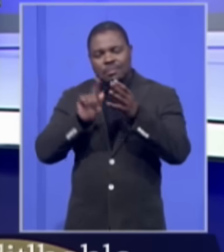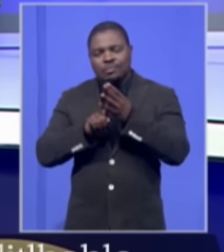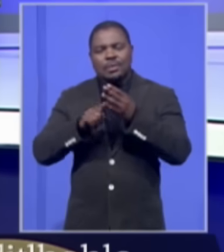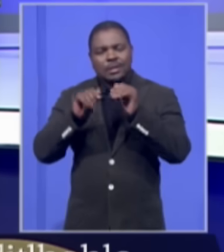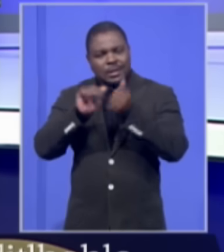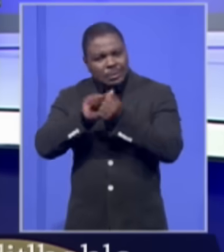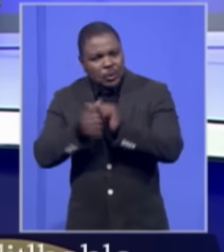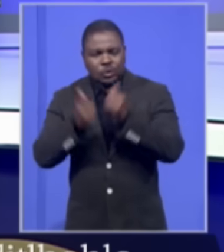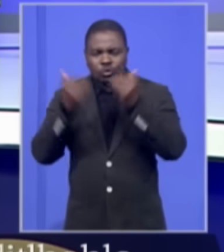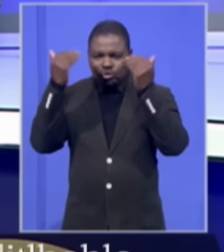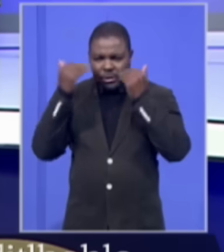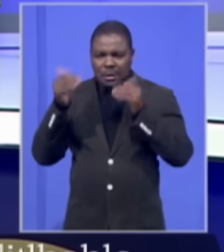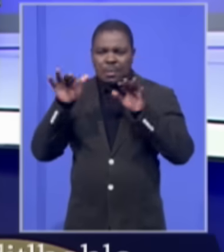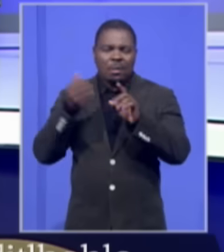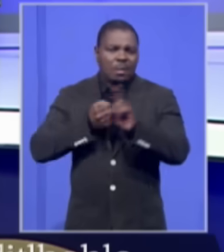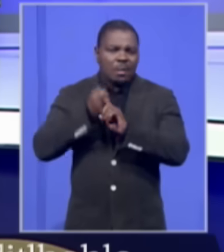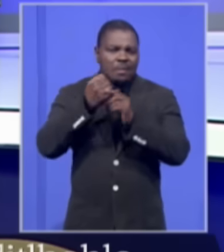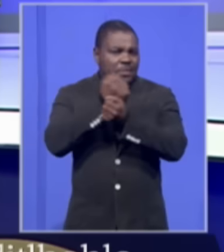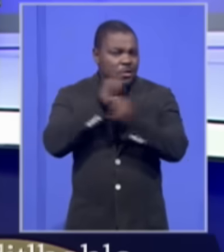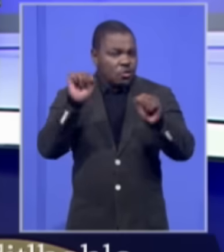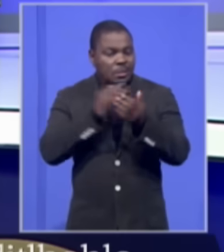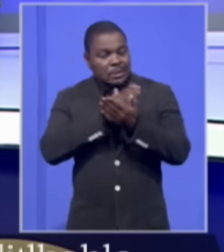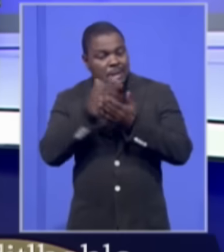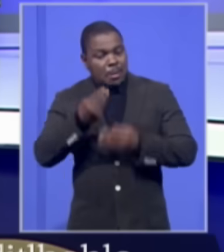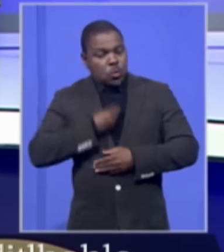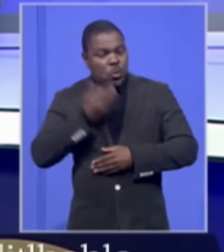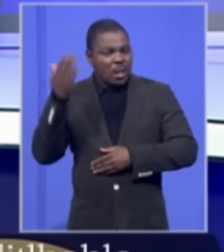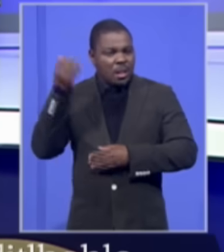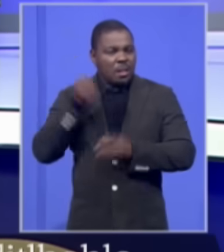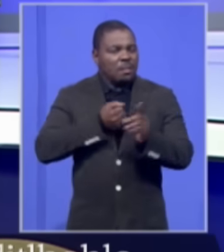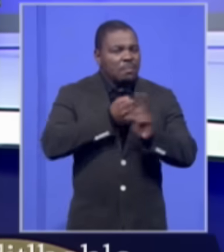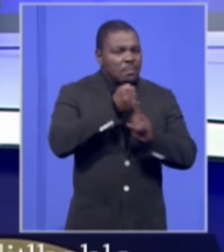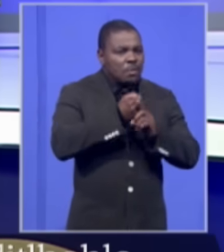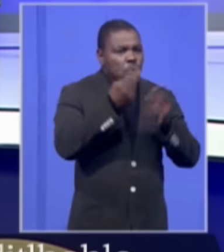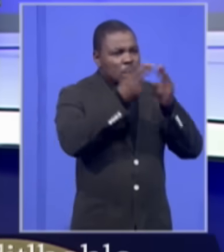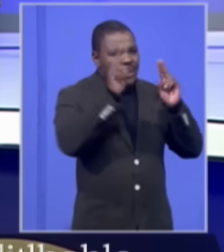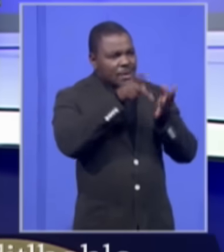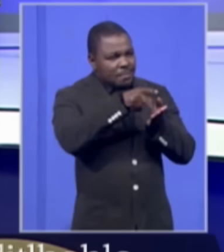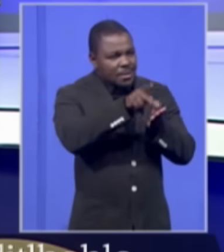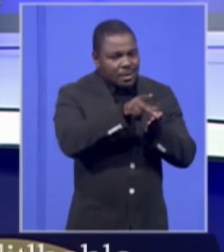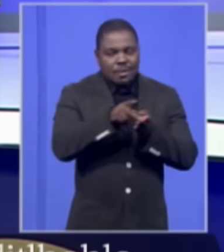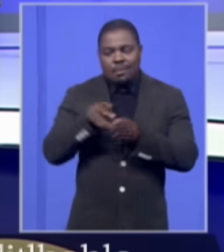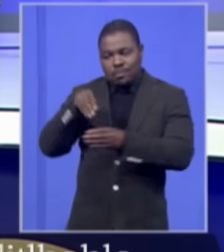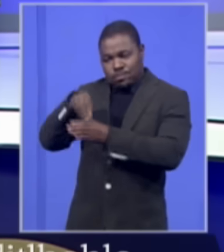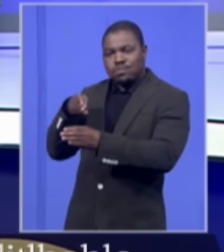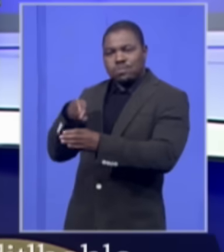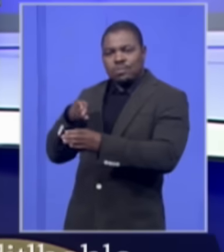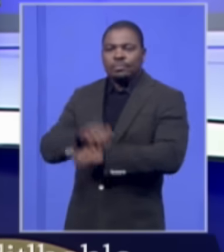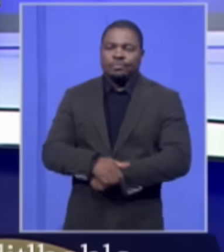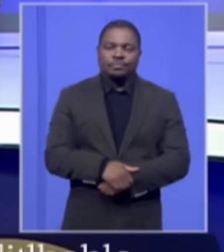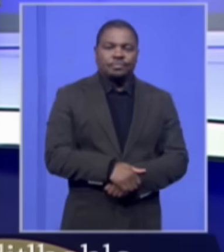boahlodi, balola tokologo ba peleng e šita le baswa bao ba tšerego karolo lesolong la motlalanaga la Feast Must Fall.